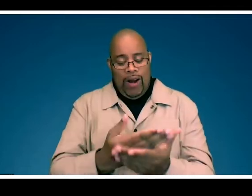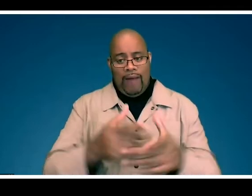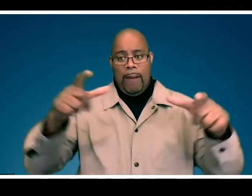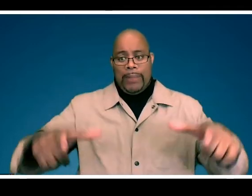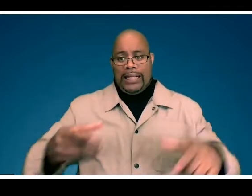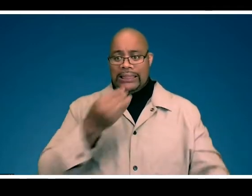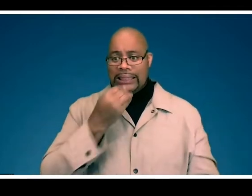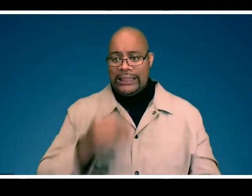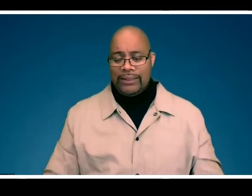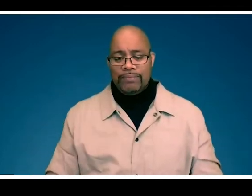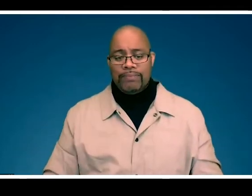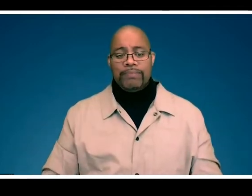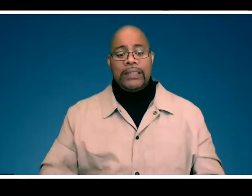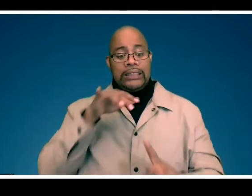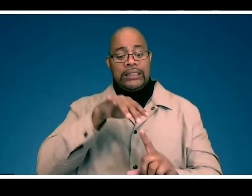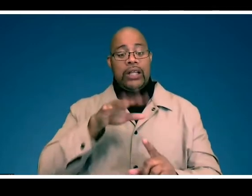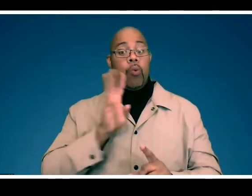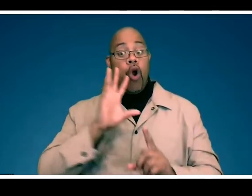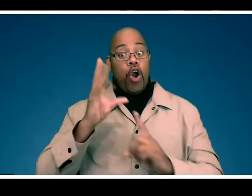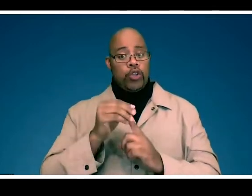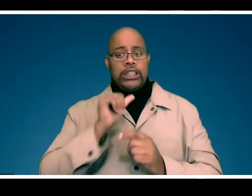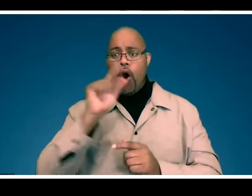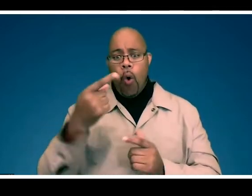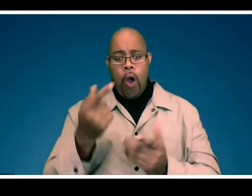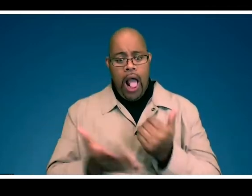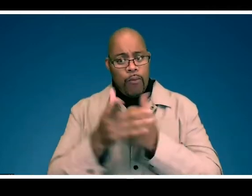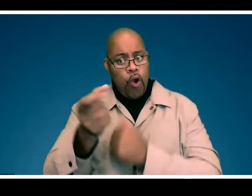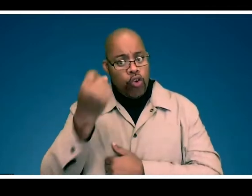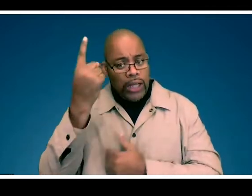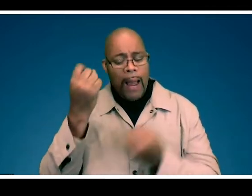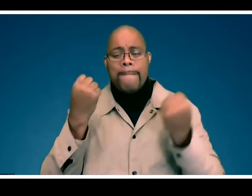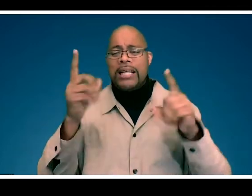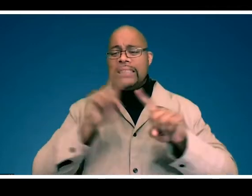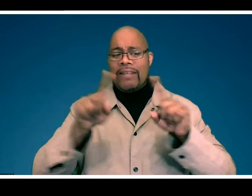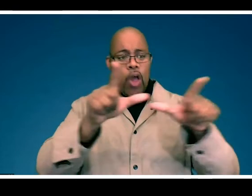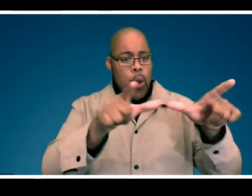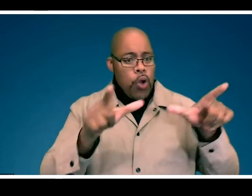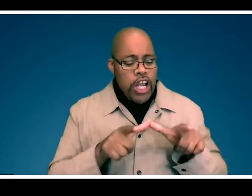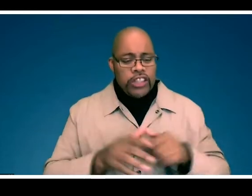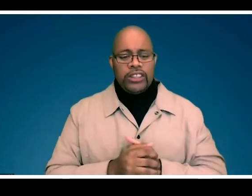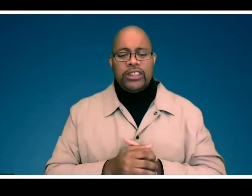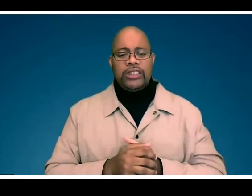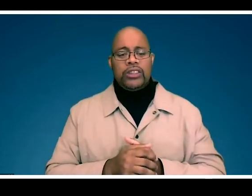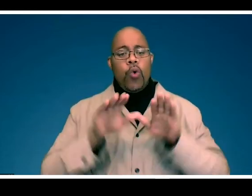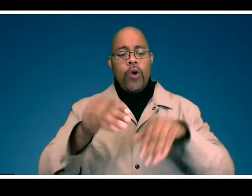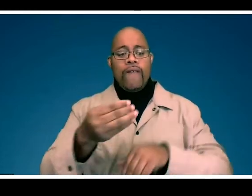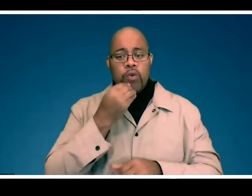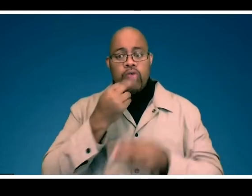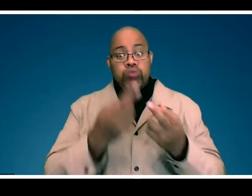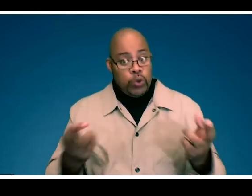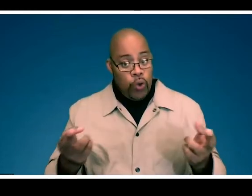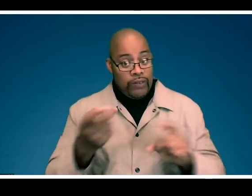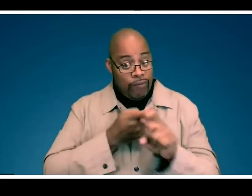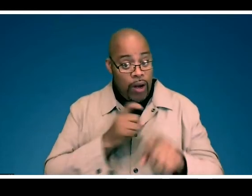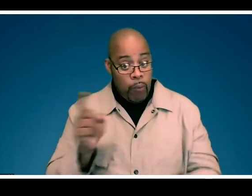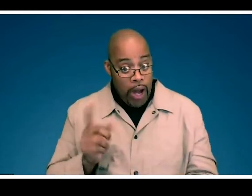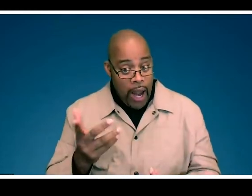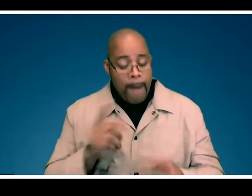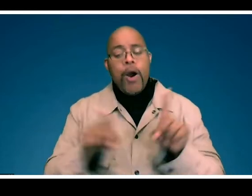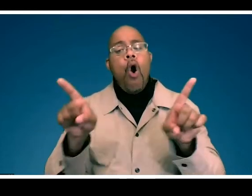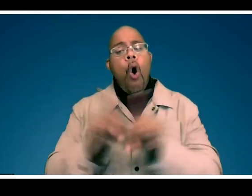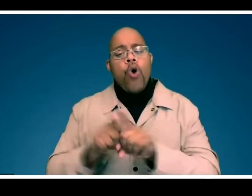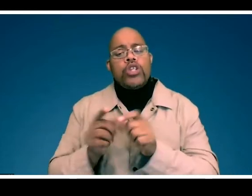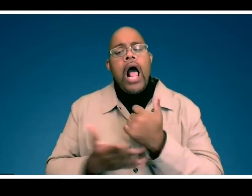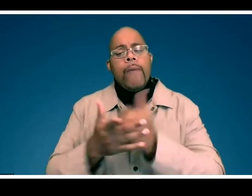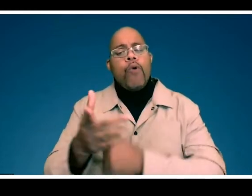plate. Understanding aquaculture not only helps you understand the many locations our seafood resources come from, but also